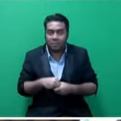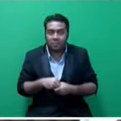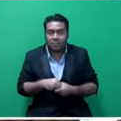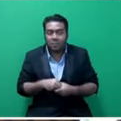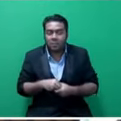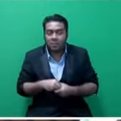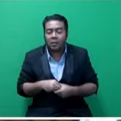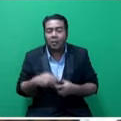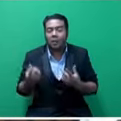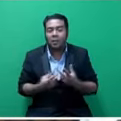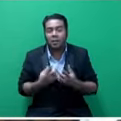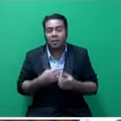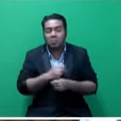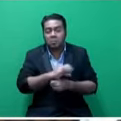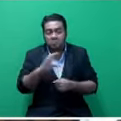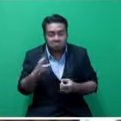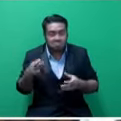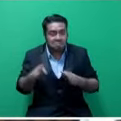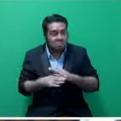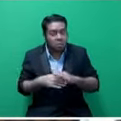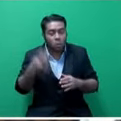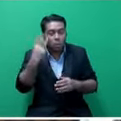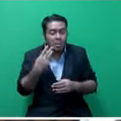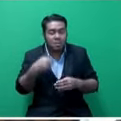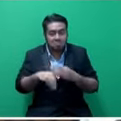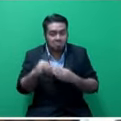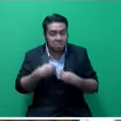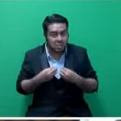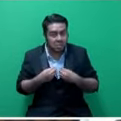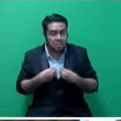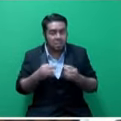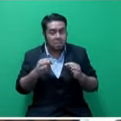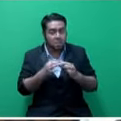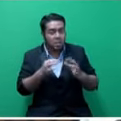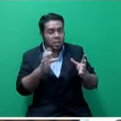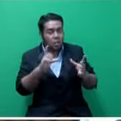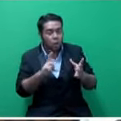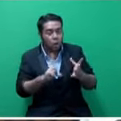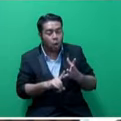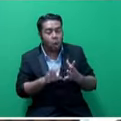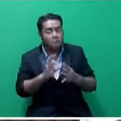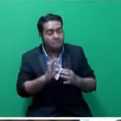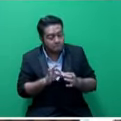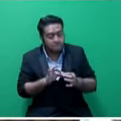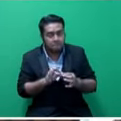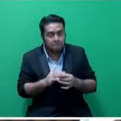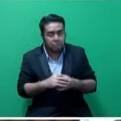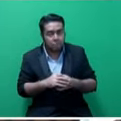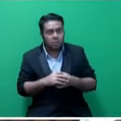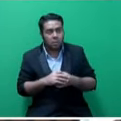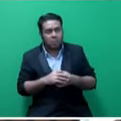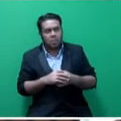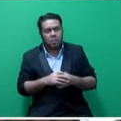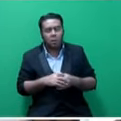the commercial-based organizations, Women in Business, BCom IT Solutions, etc. And members of the public were also